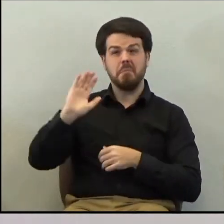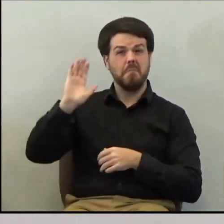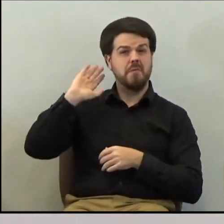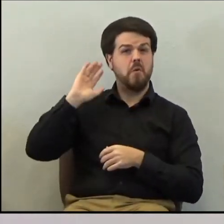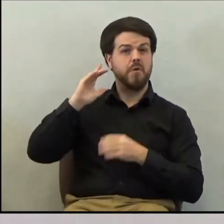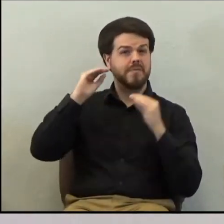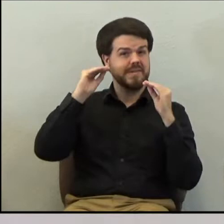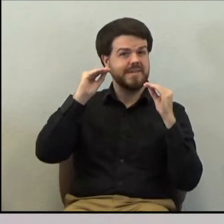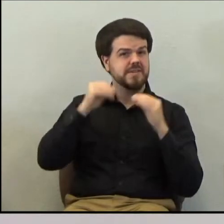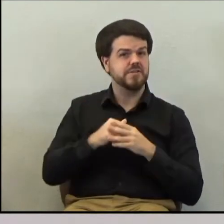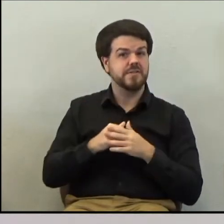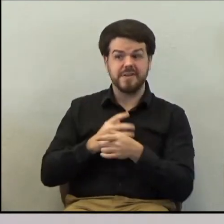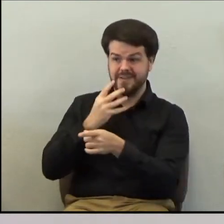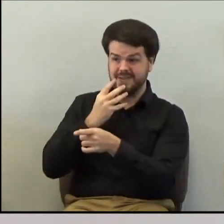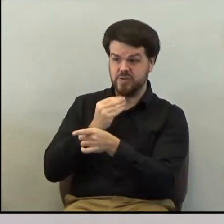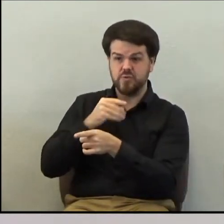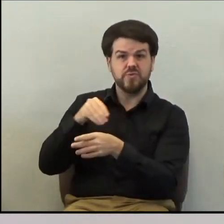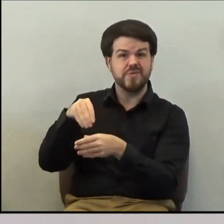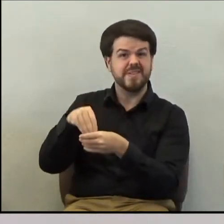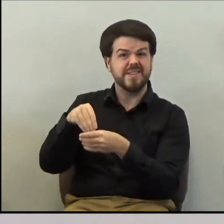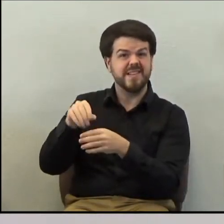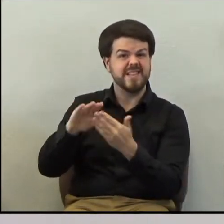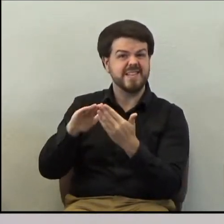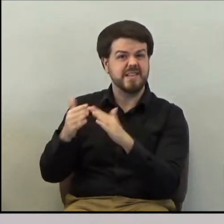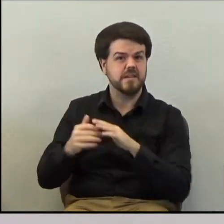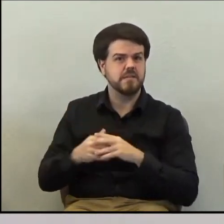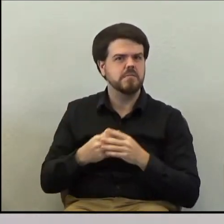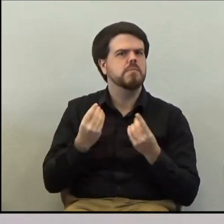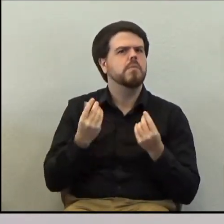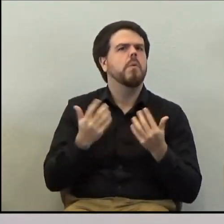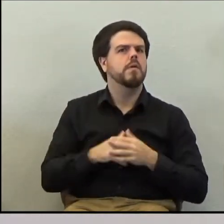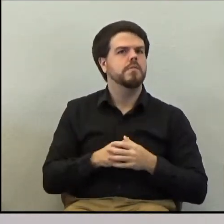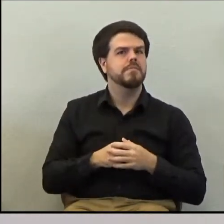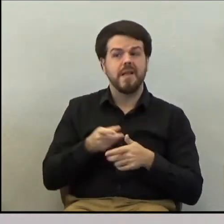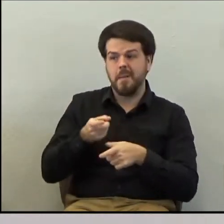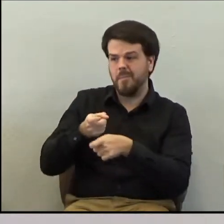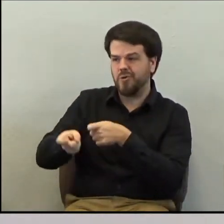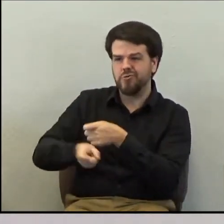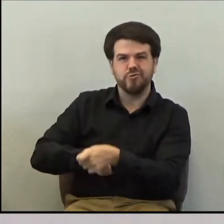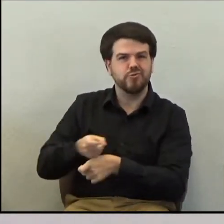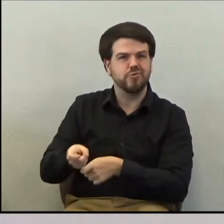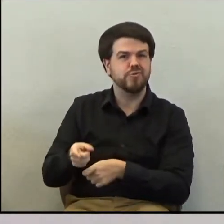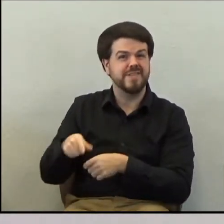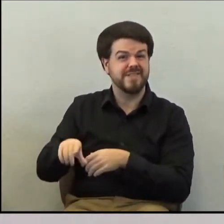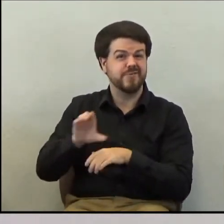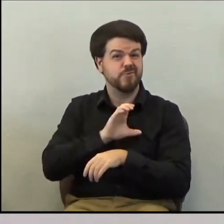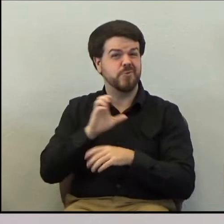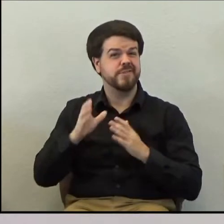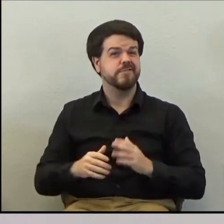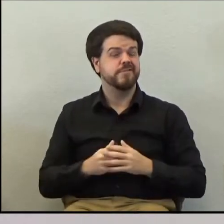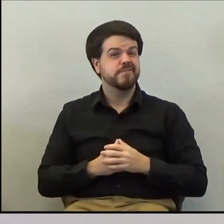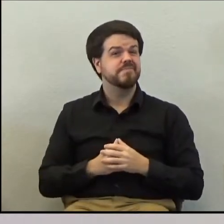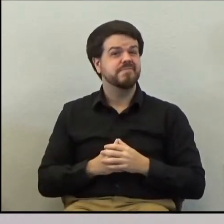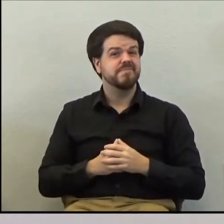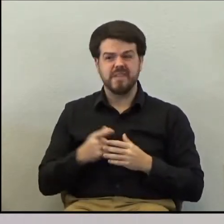Jews there in Thessalonica persecuted the Christians. They had run Paul out of town. They weren't going to go to the